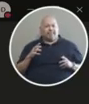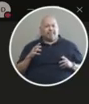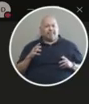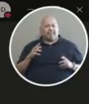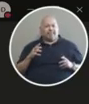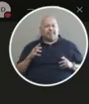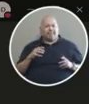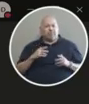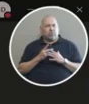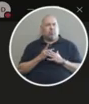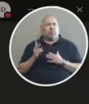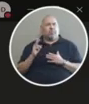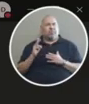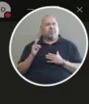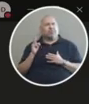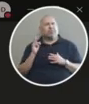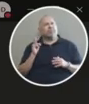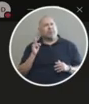2 weeks ago